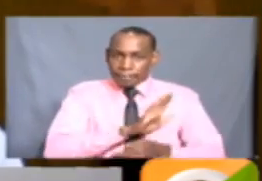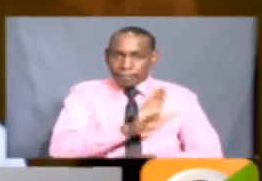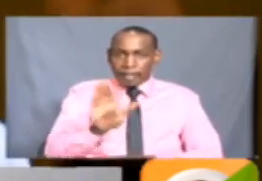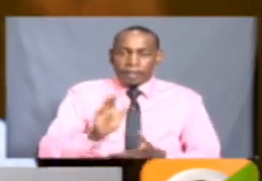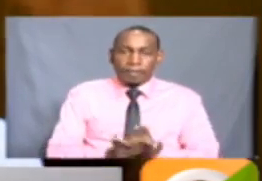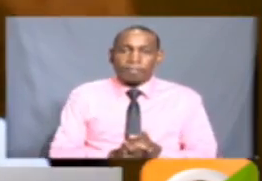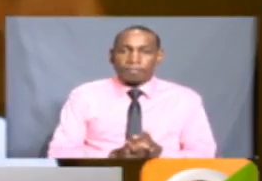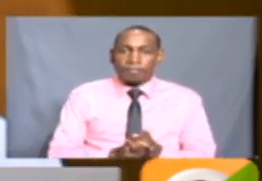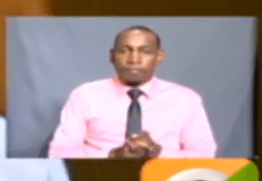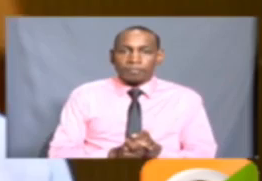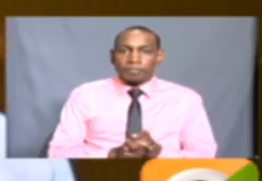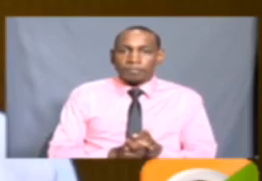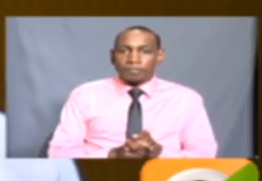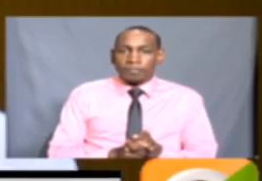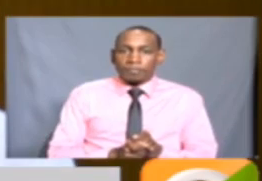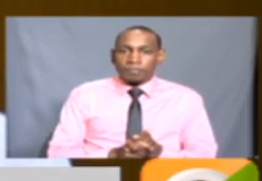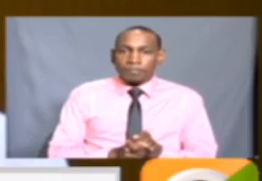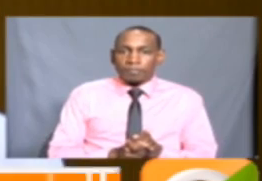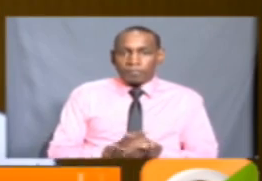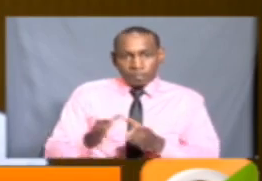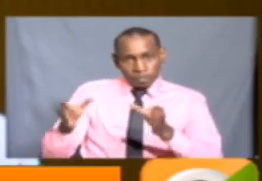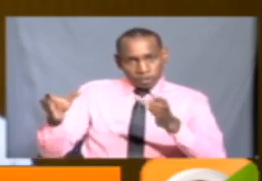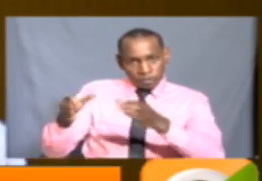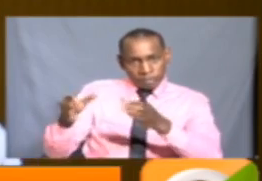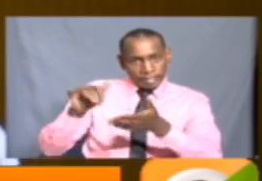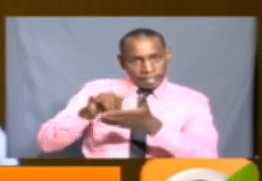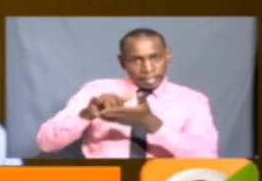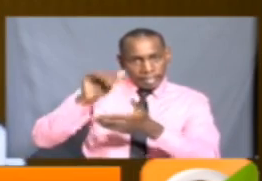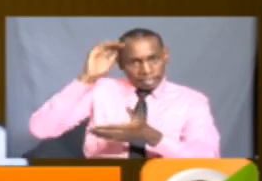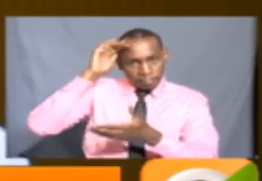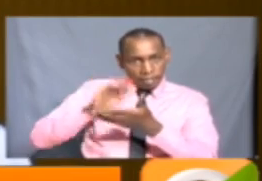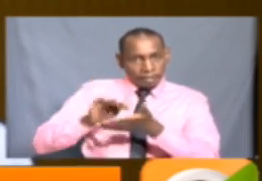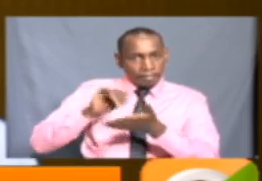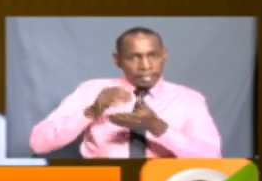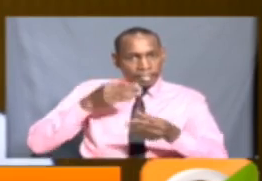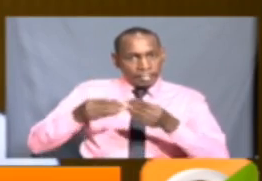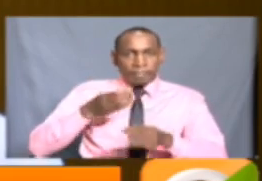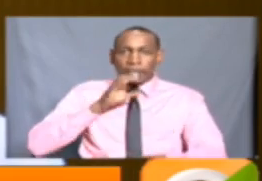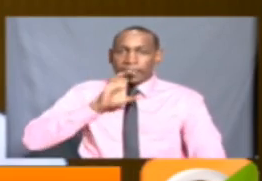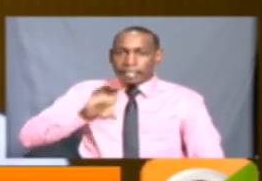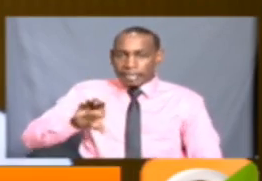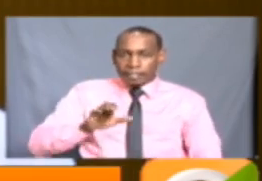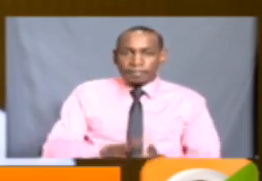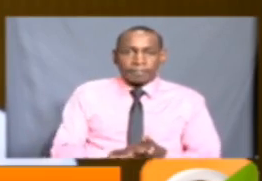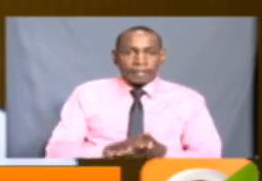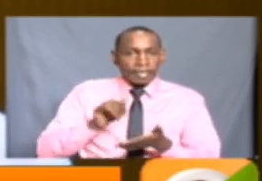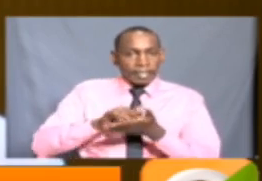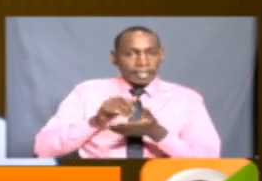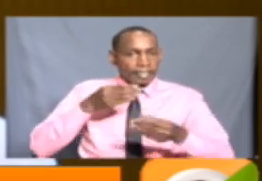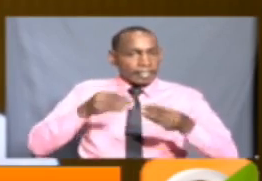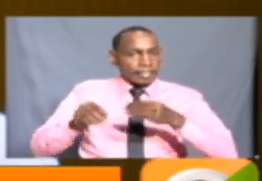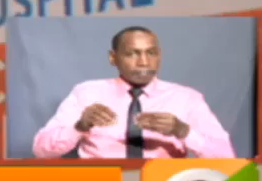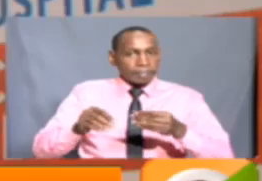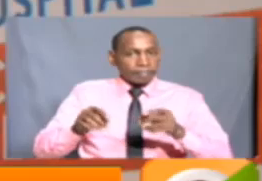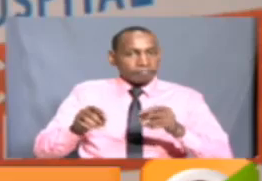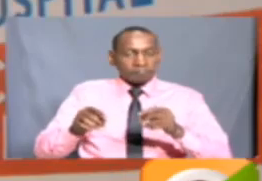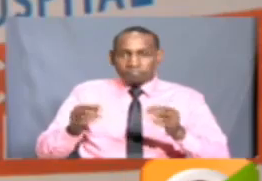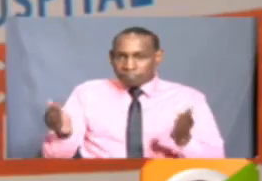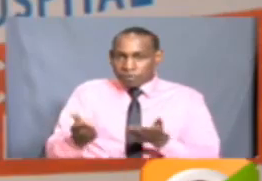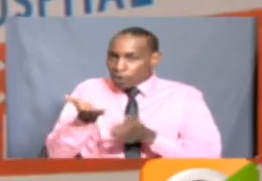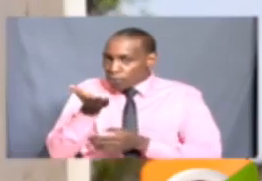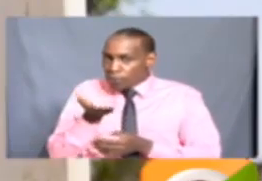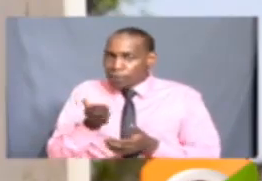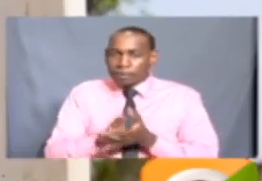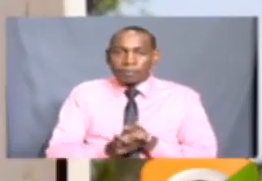come from communities that believe that disability is a curse, disability is out of witchcraft. This is